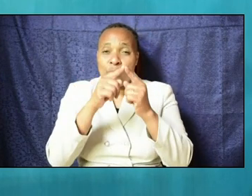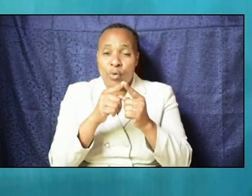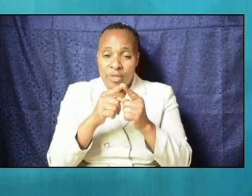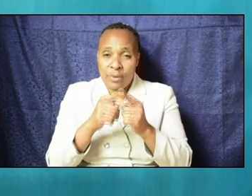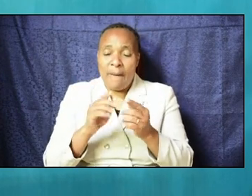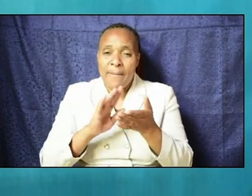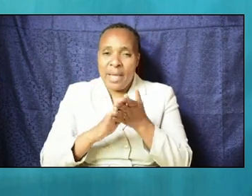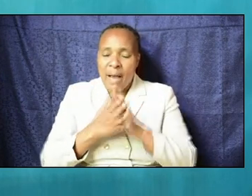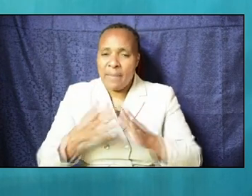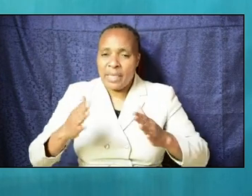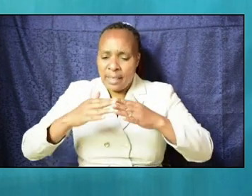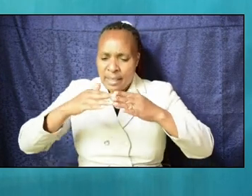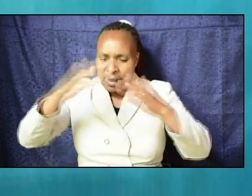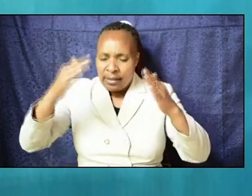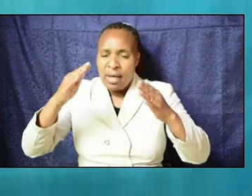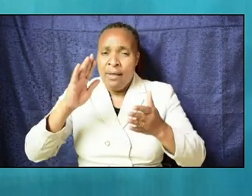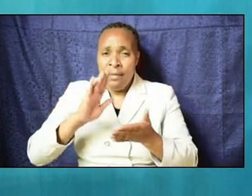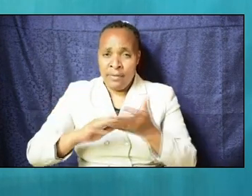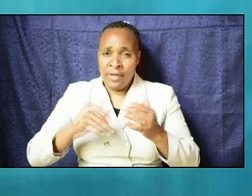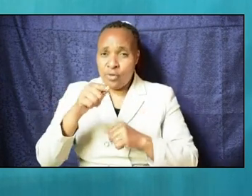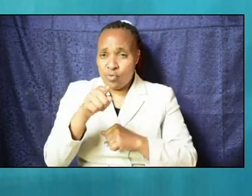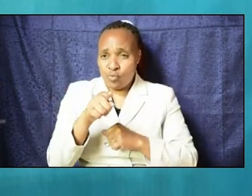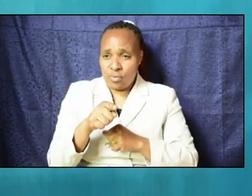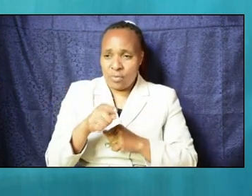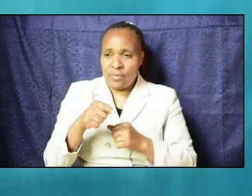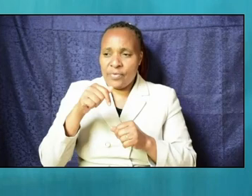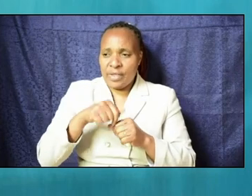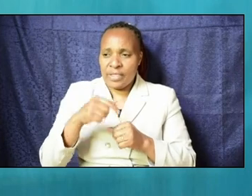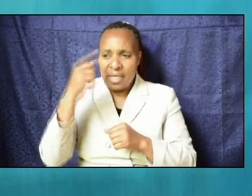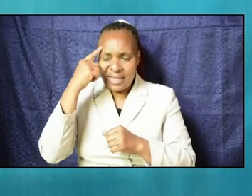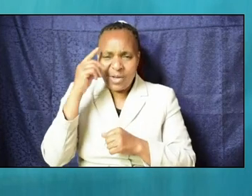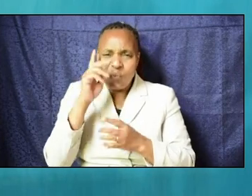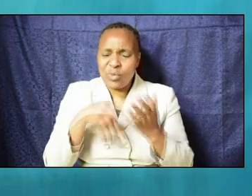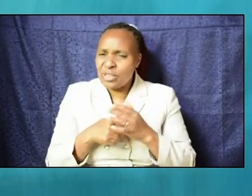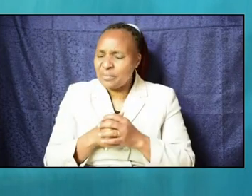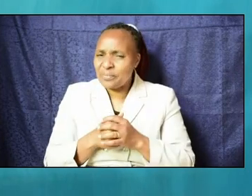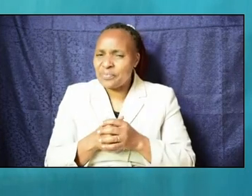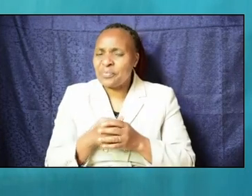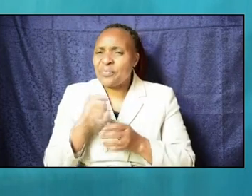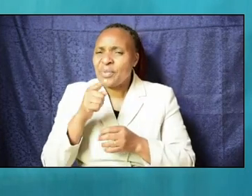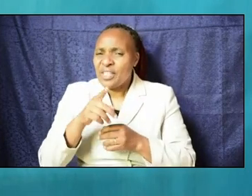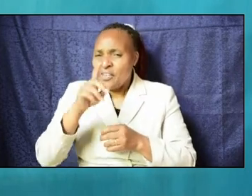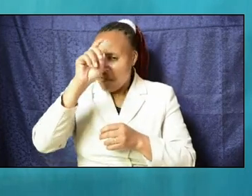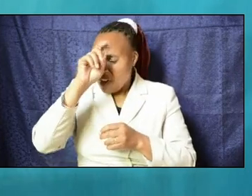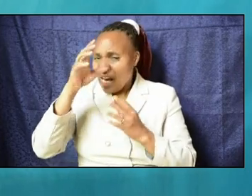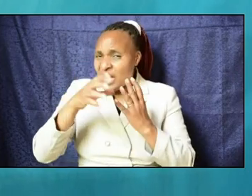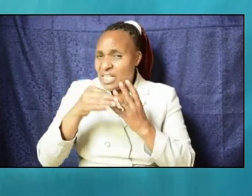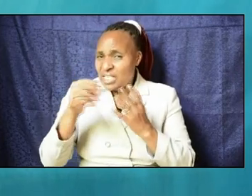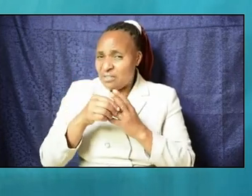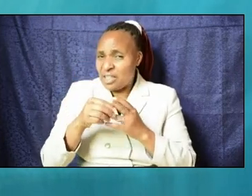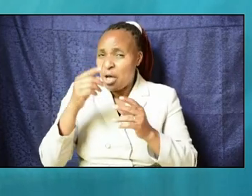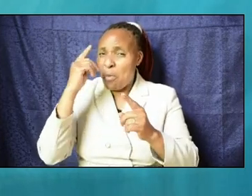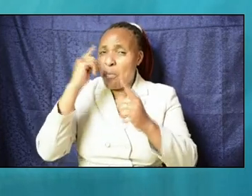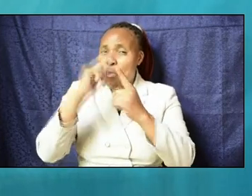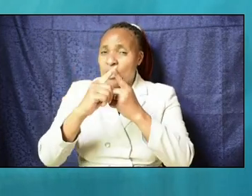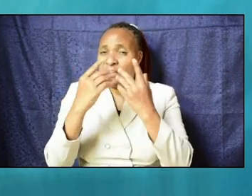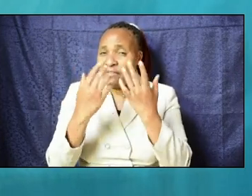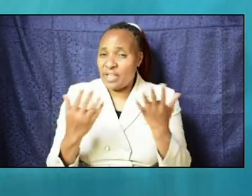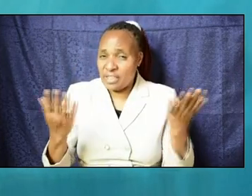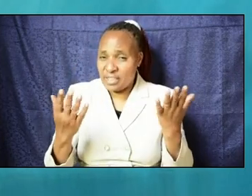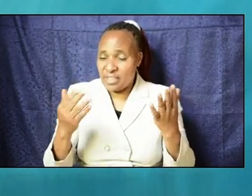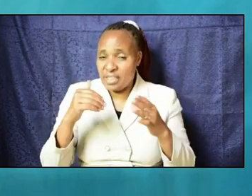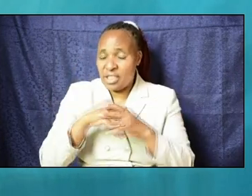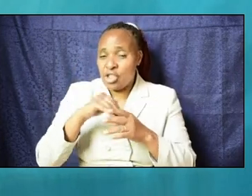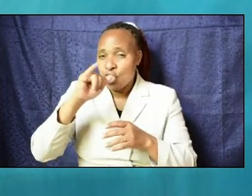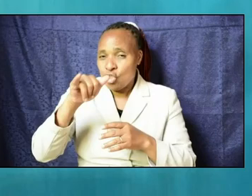greater than you. So in these words of Pharaoh, what I am seeing here is that Pharaoh identifies positive traits in